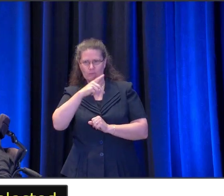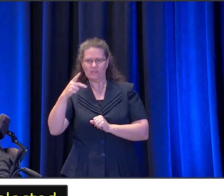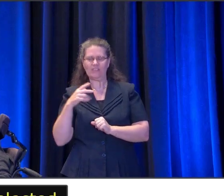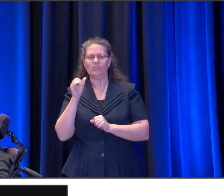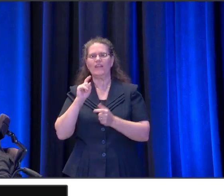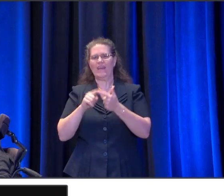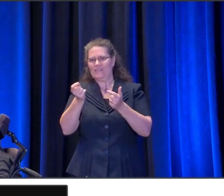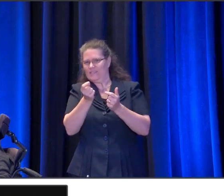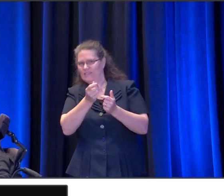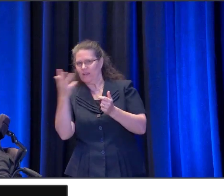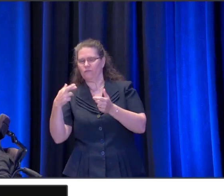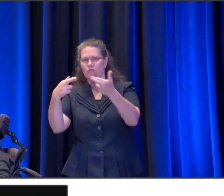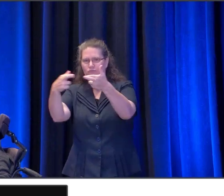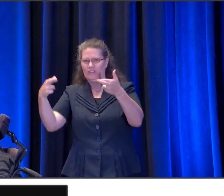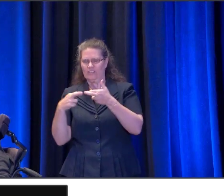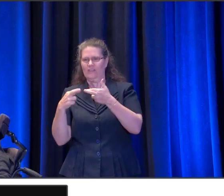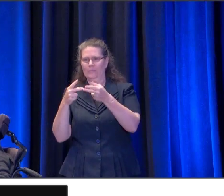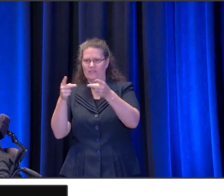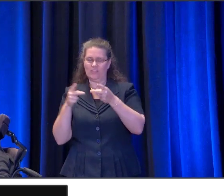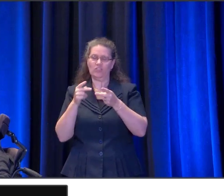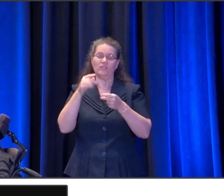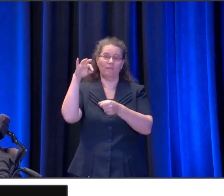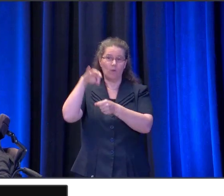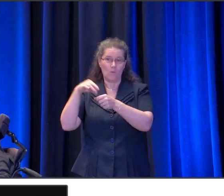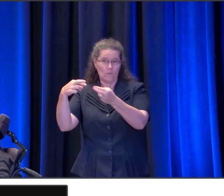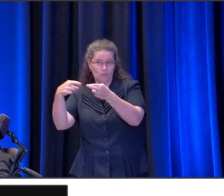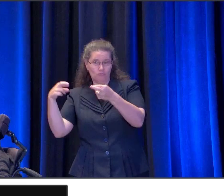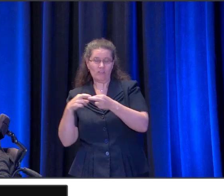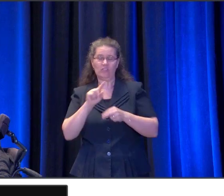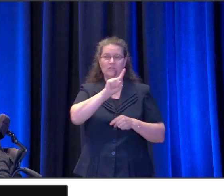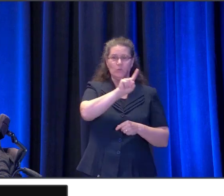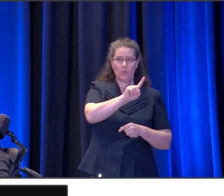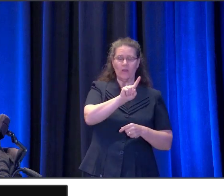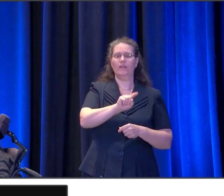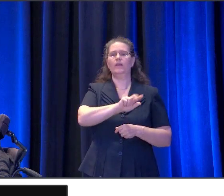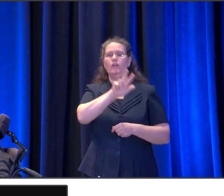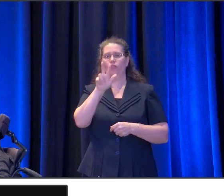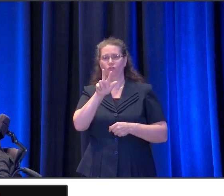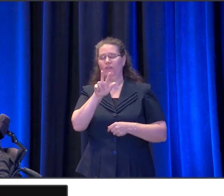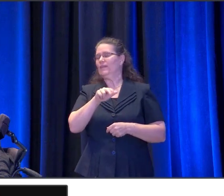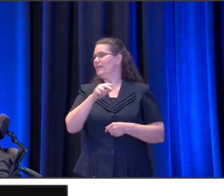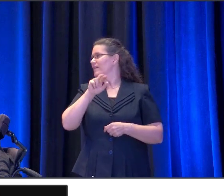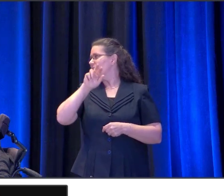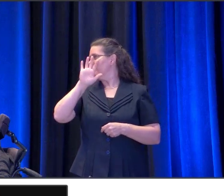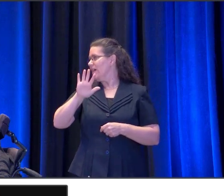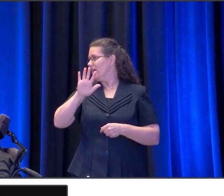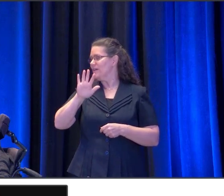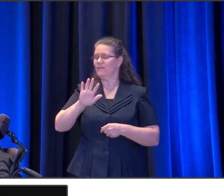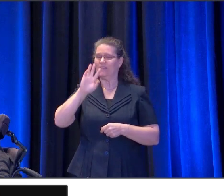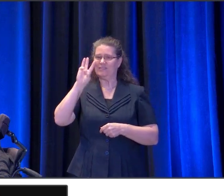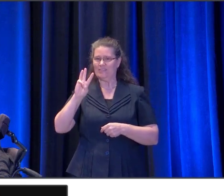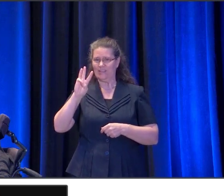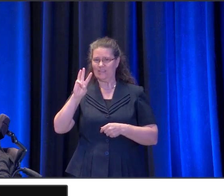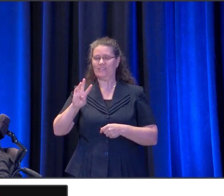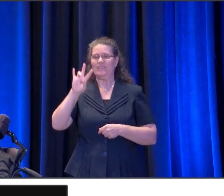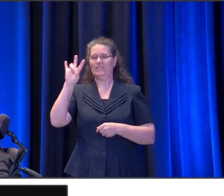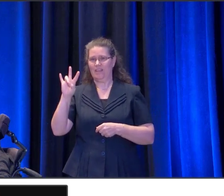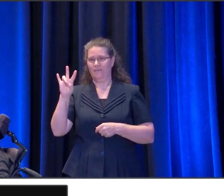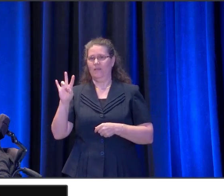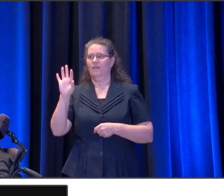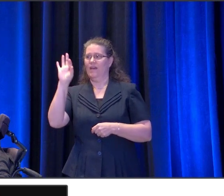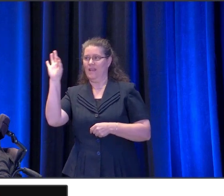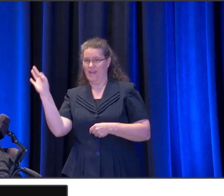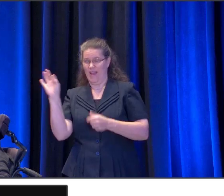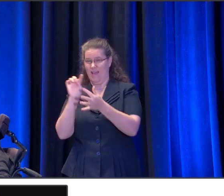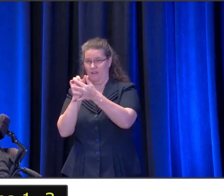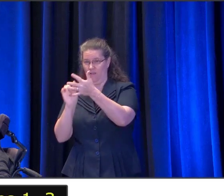Region 1, 3, 5, 6, 7, and 9. The